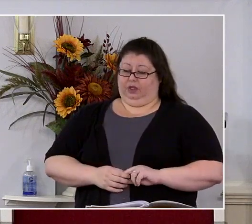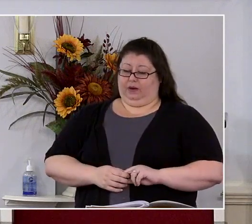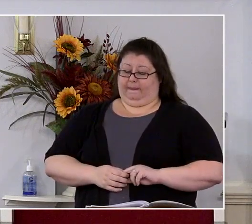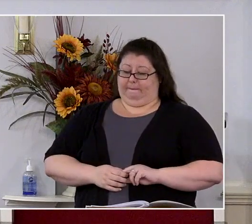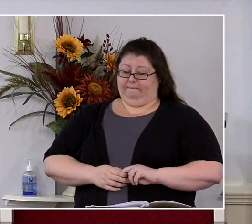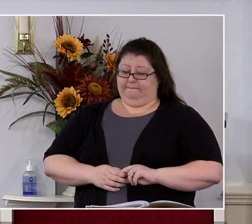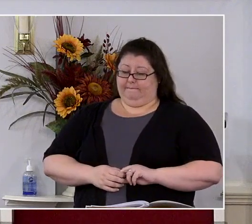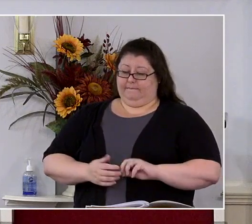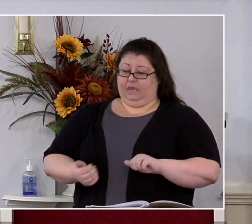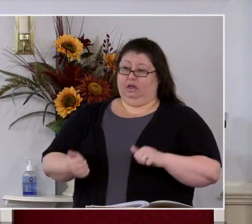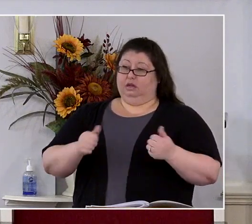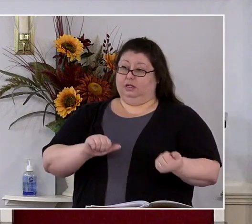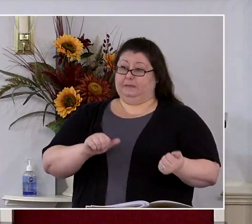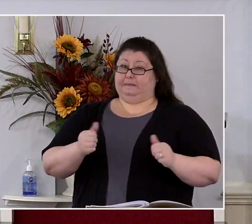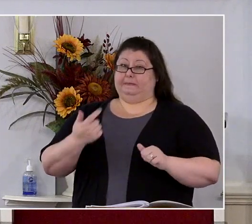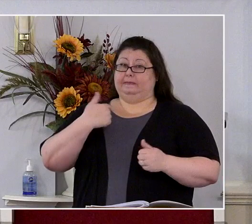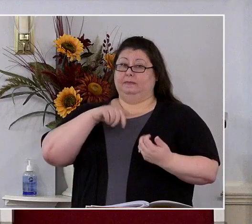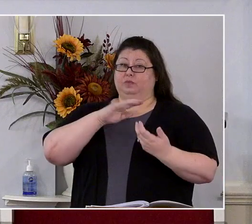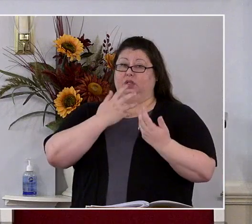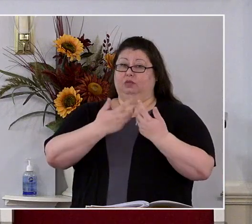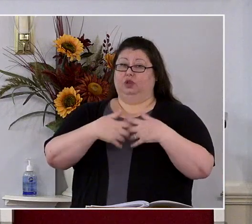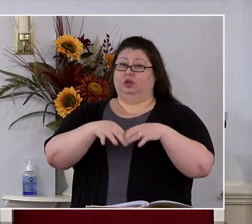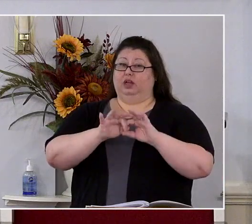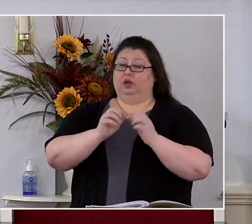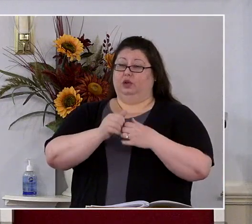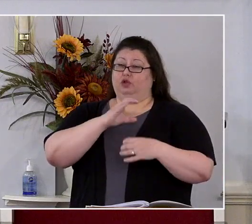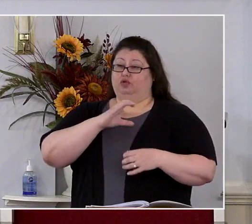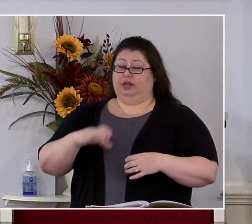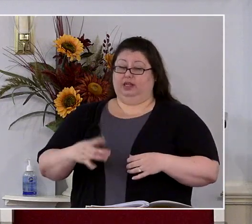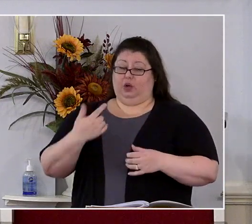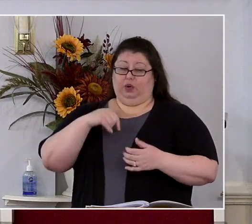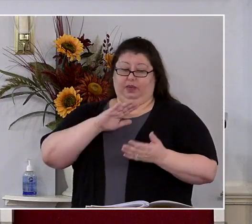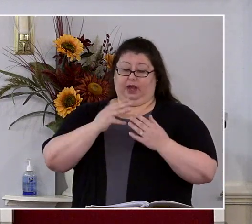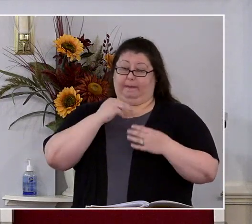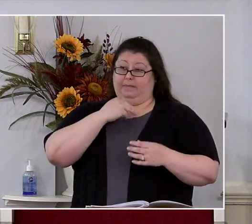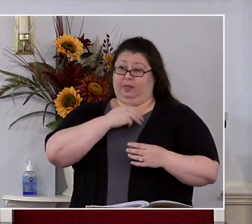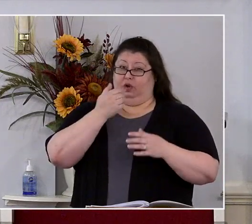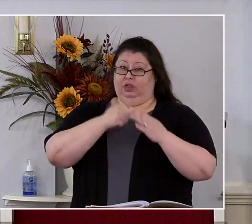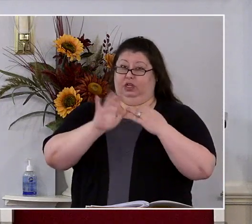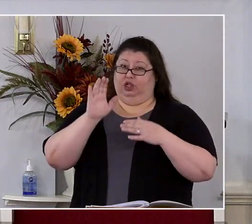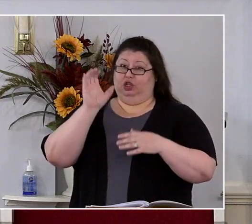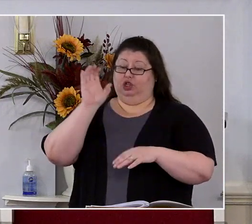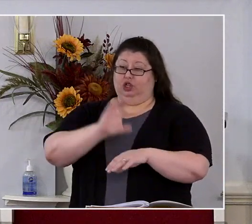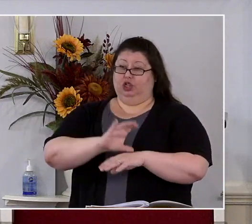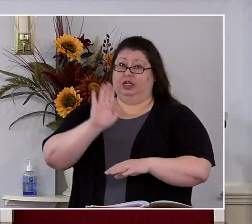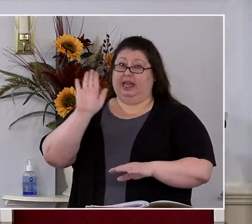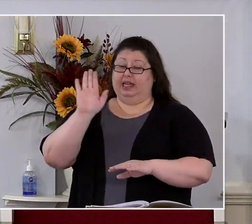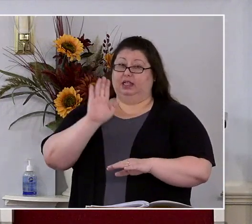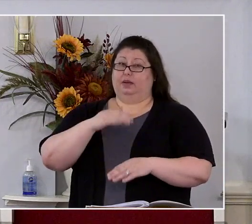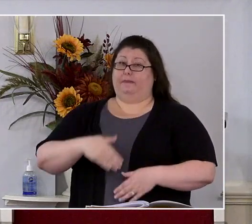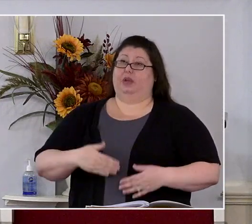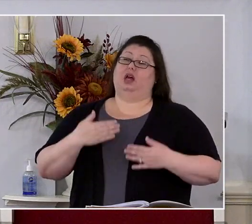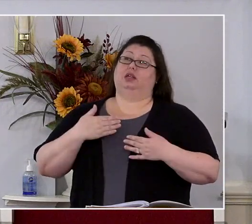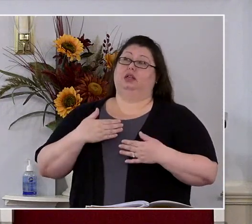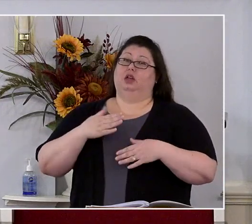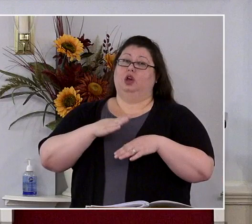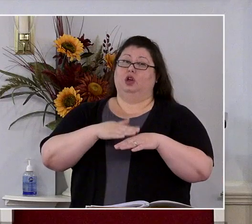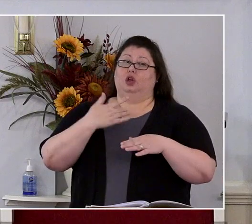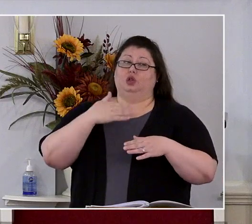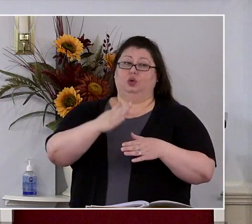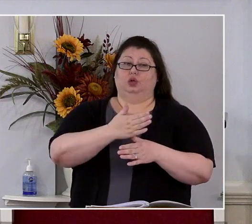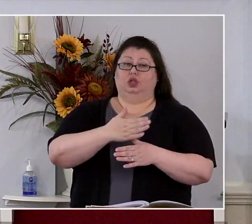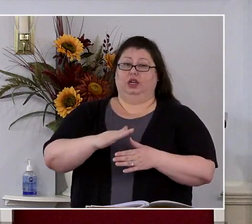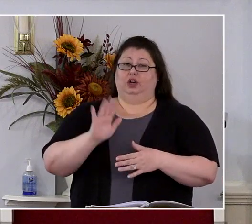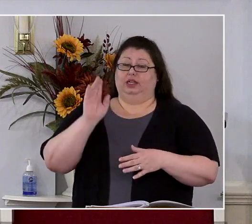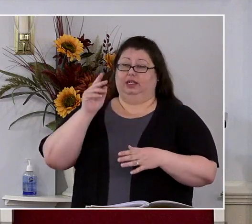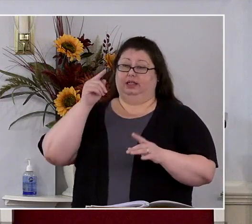In baptism, we are united with Christ and made members of his church, his body, called to share